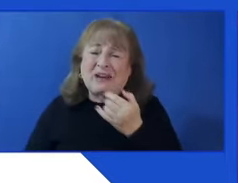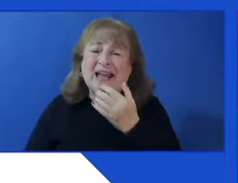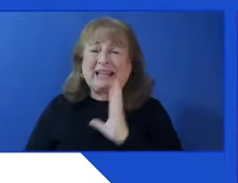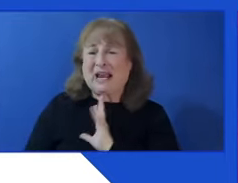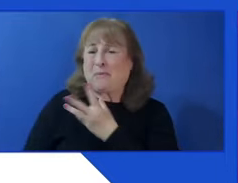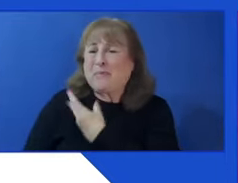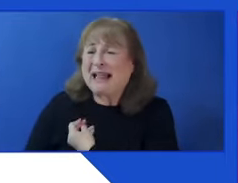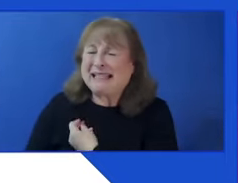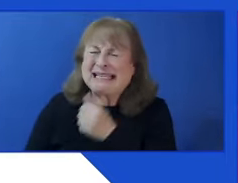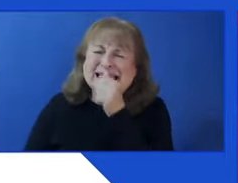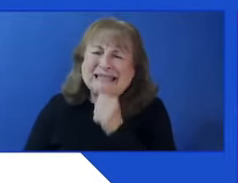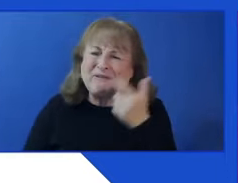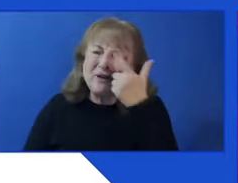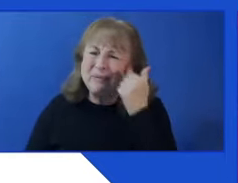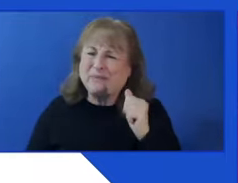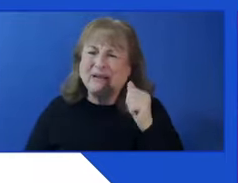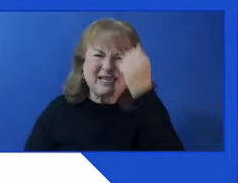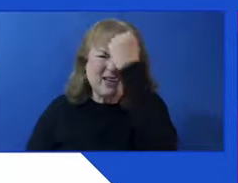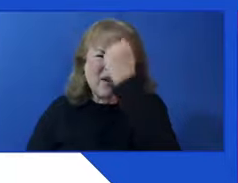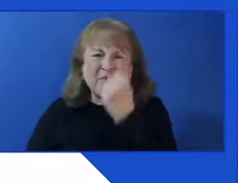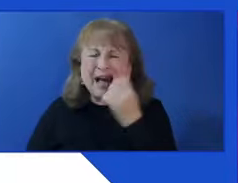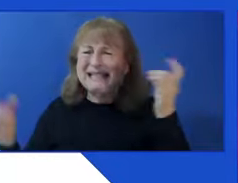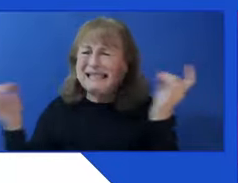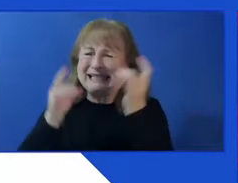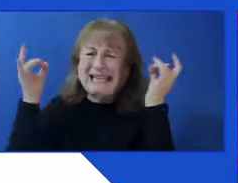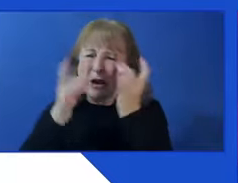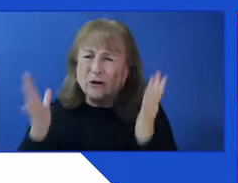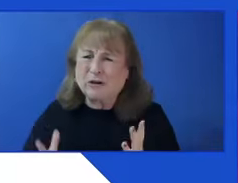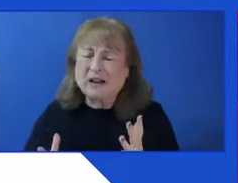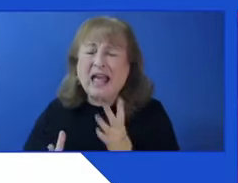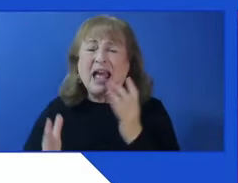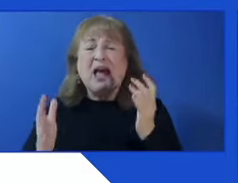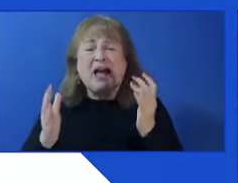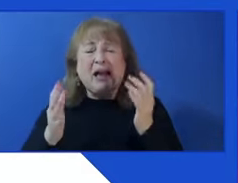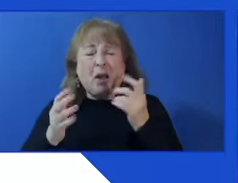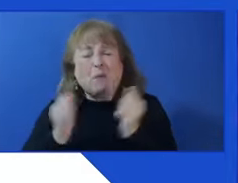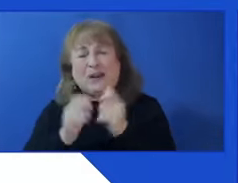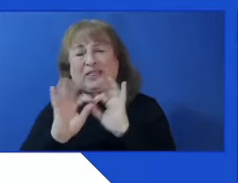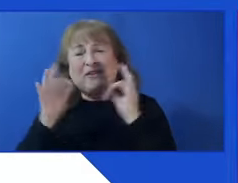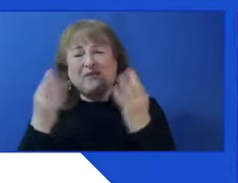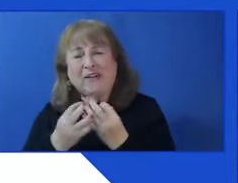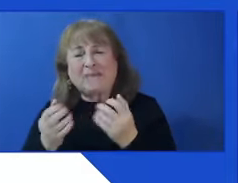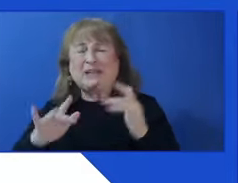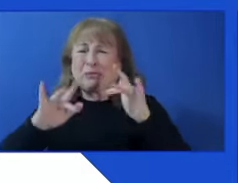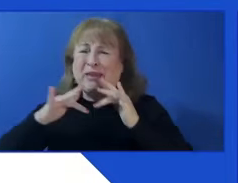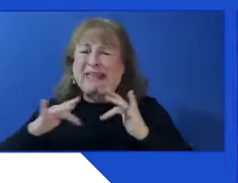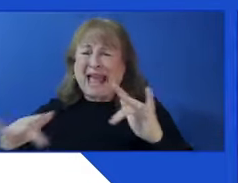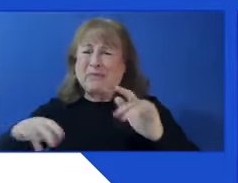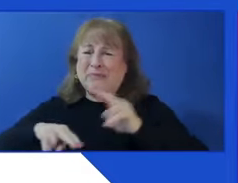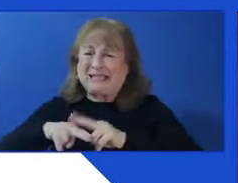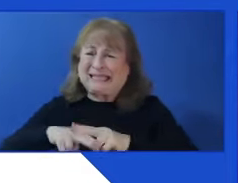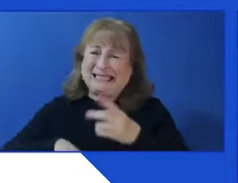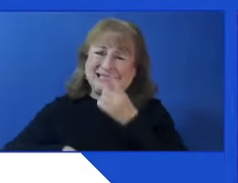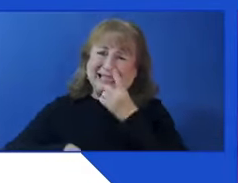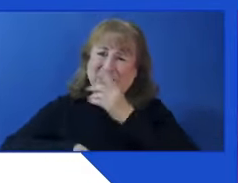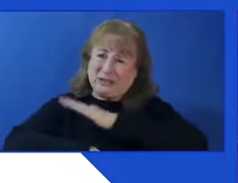Palestinians suffering because of Hamas's terror, and with the families with empty seats at the dinner